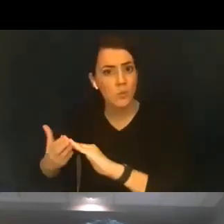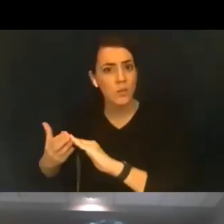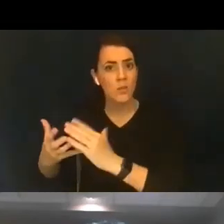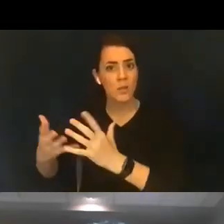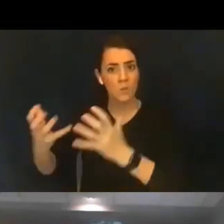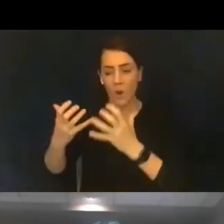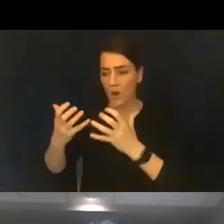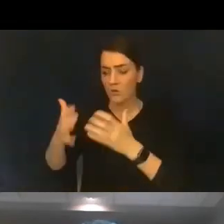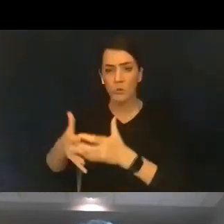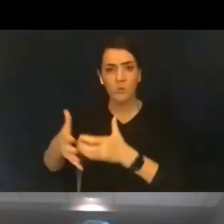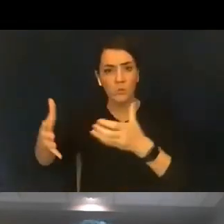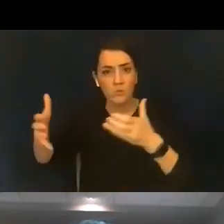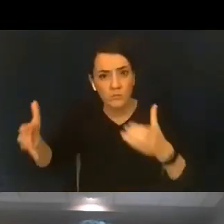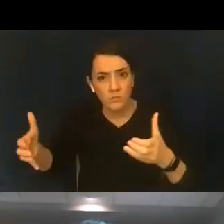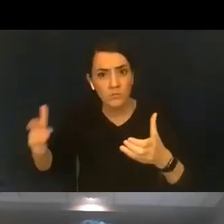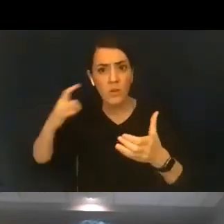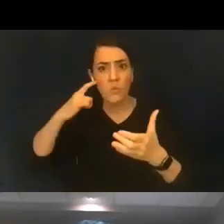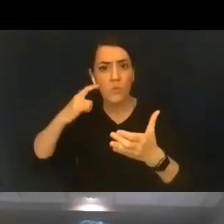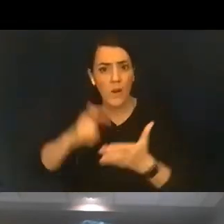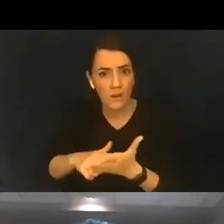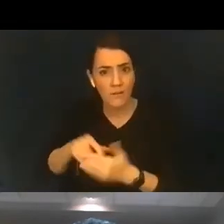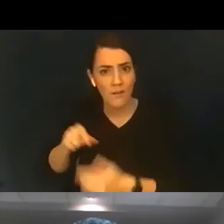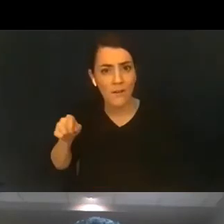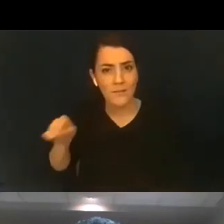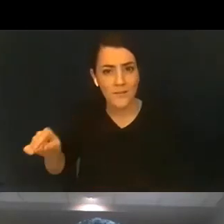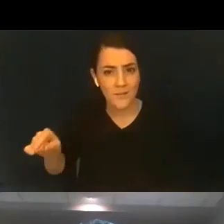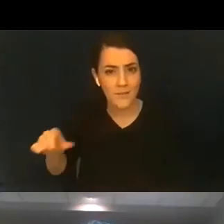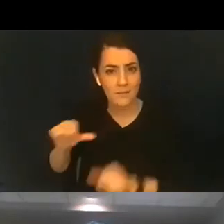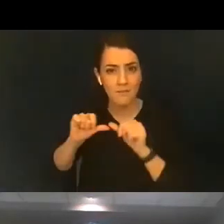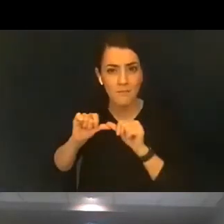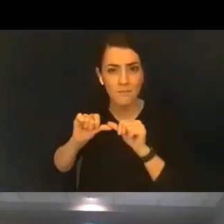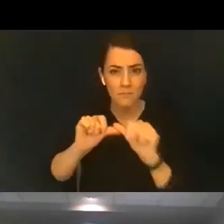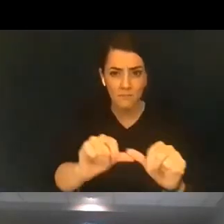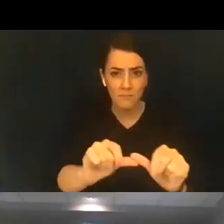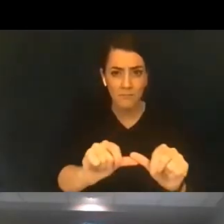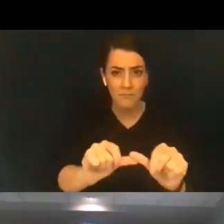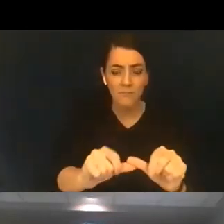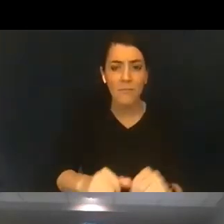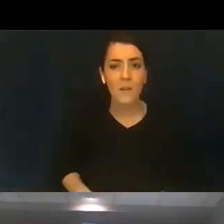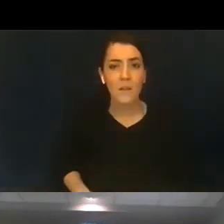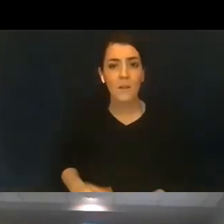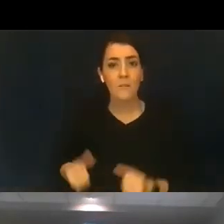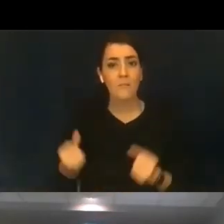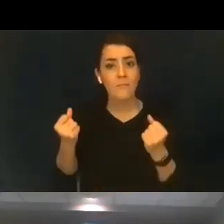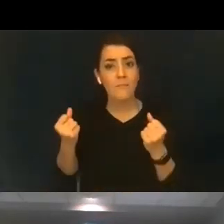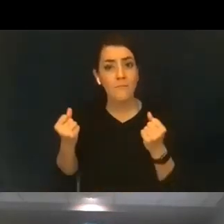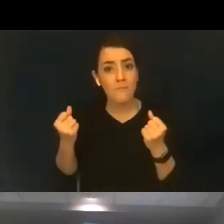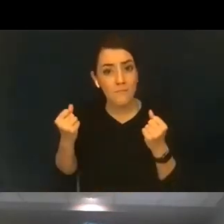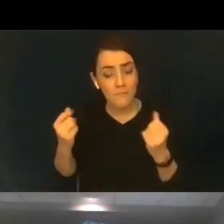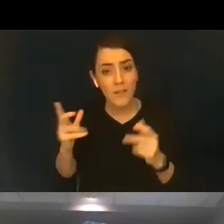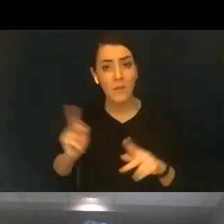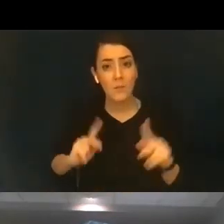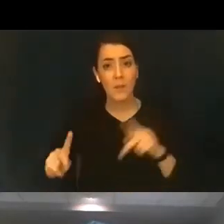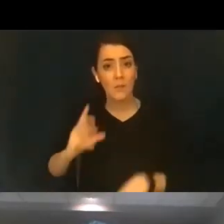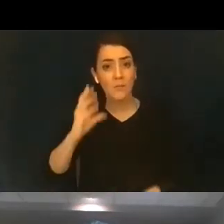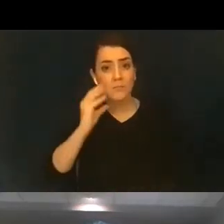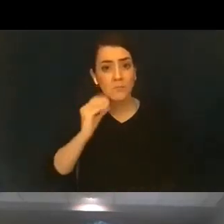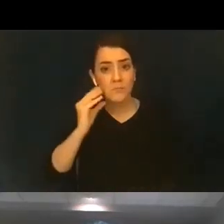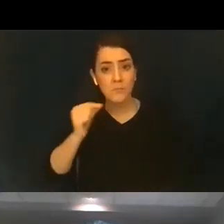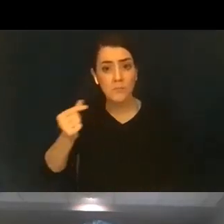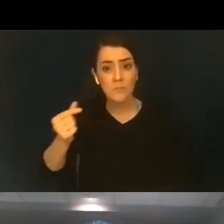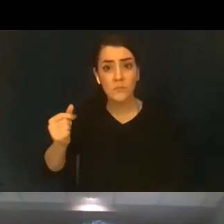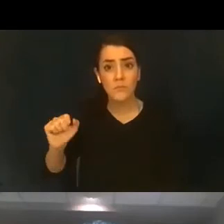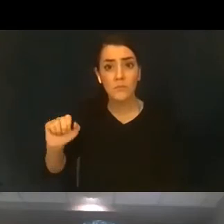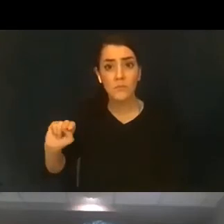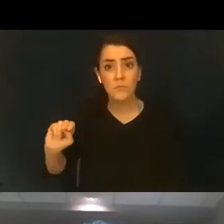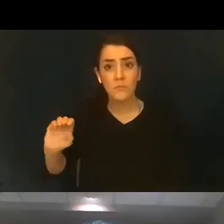they've been raped of their psychologically, And some of these guys, men and women, they